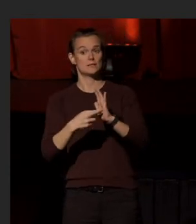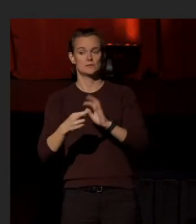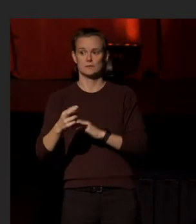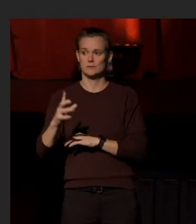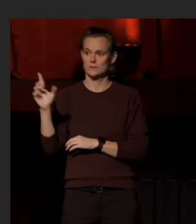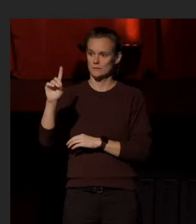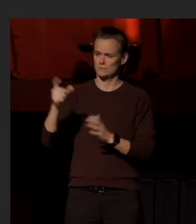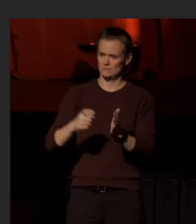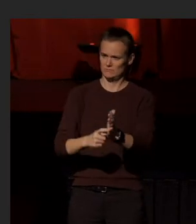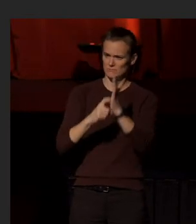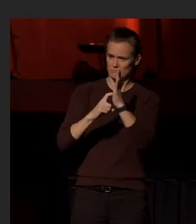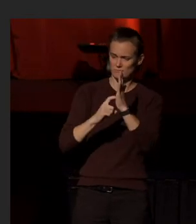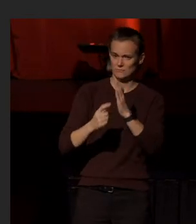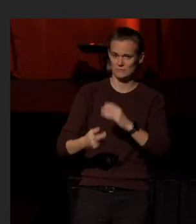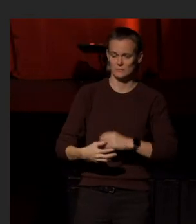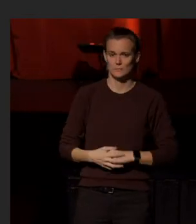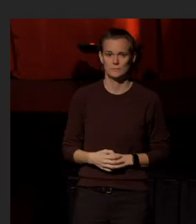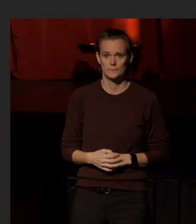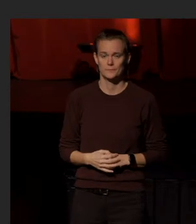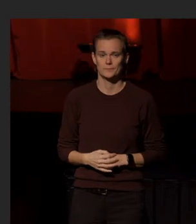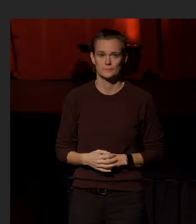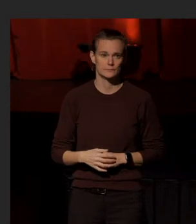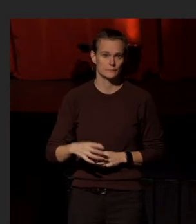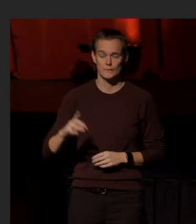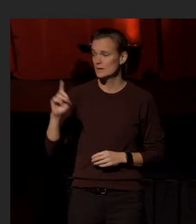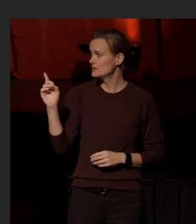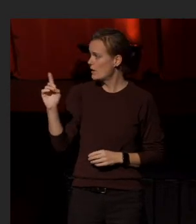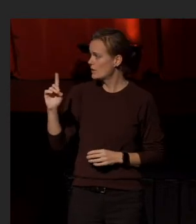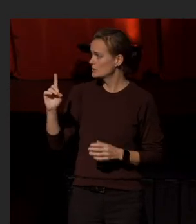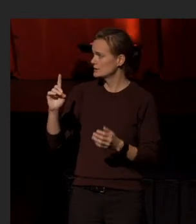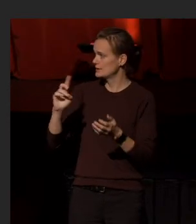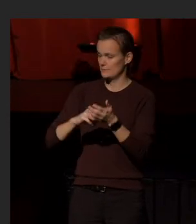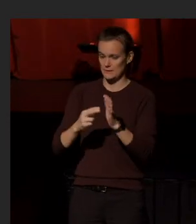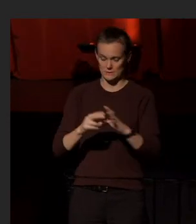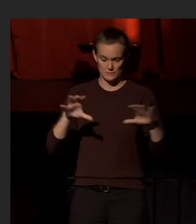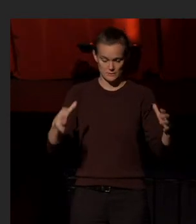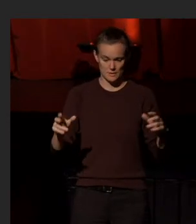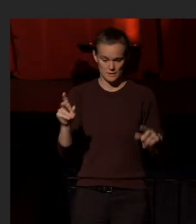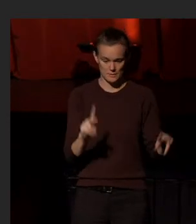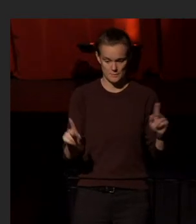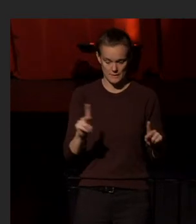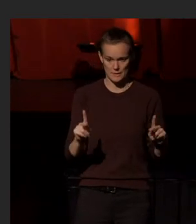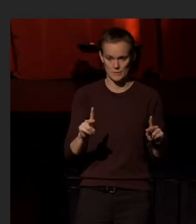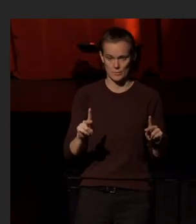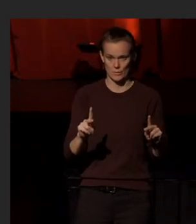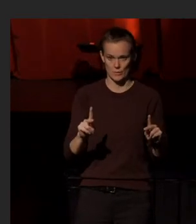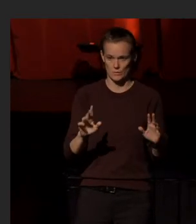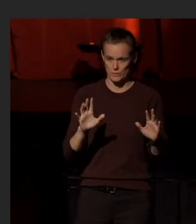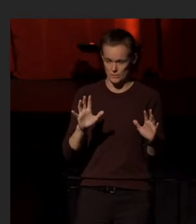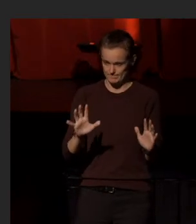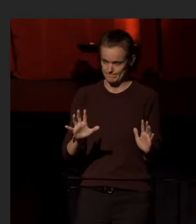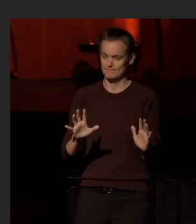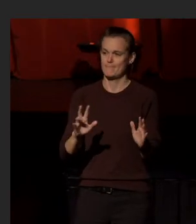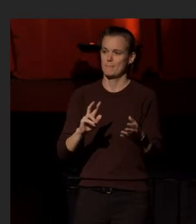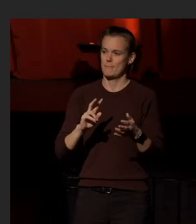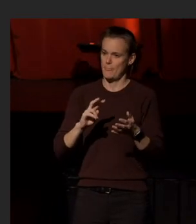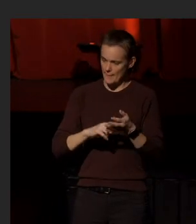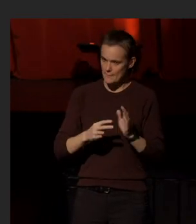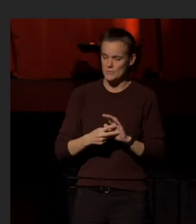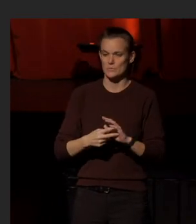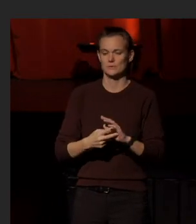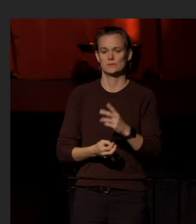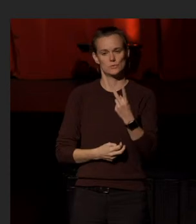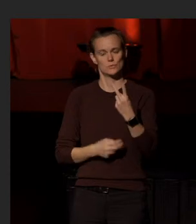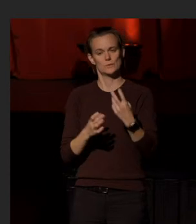in its most basic sense, might be understood as the rule of the people. That raises two important problems.